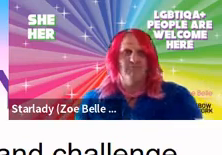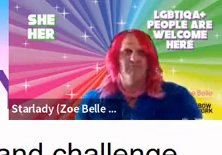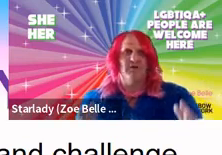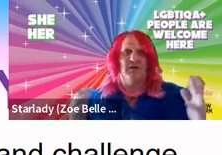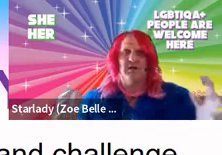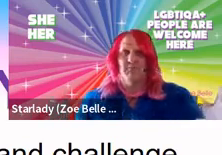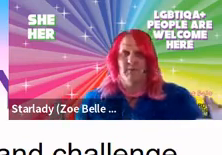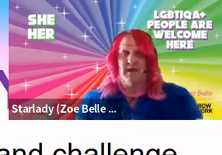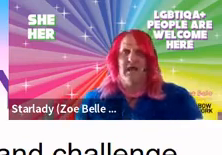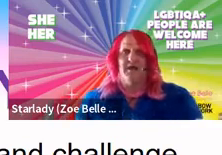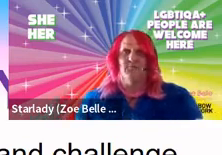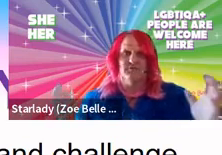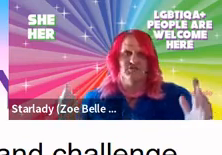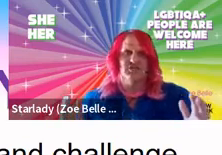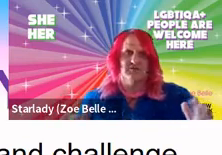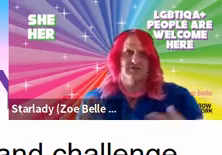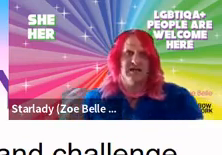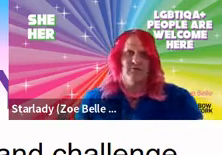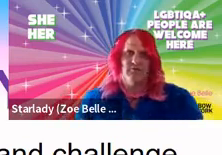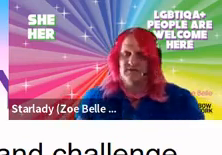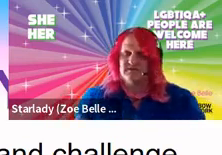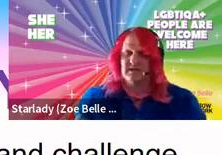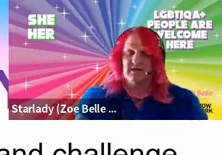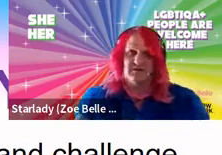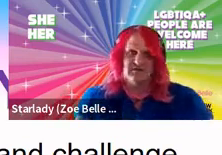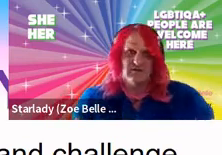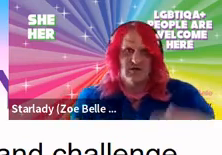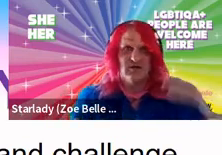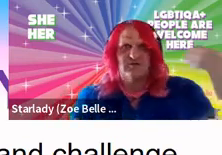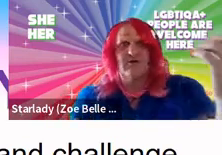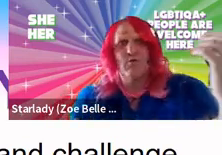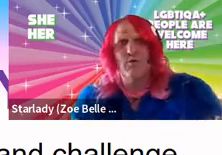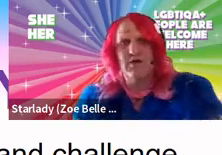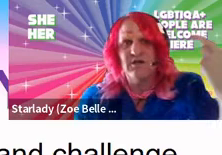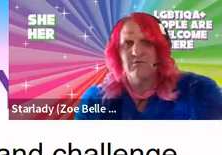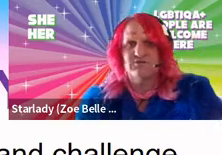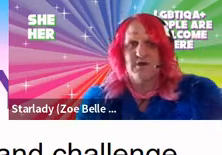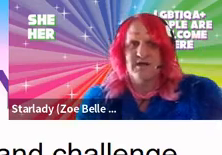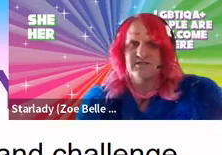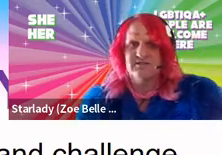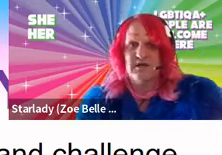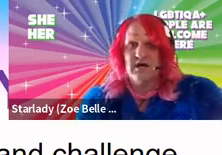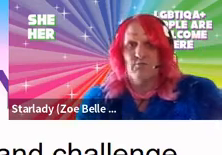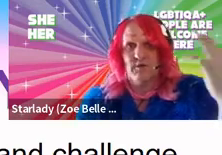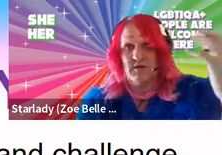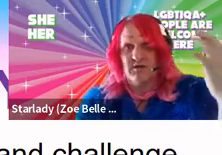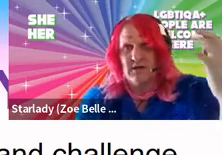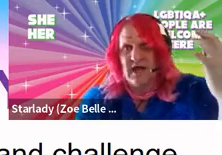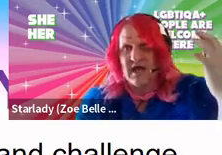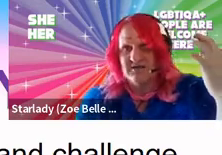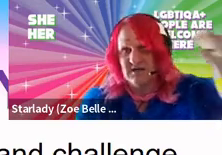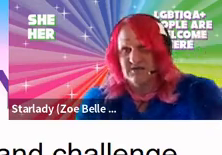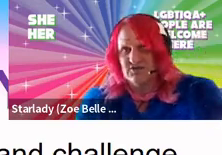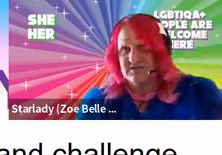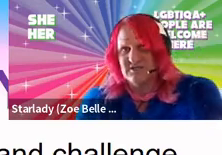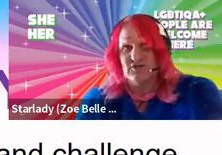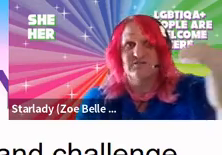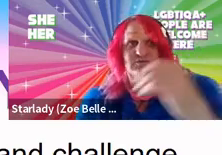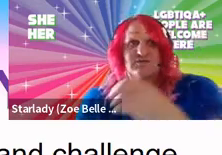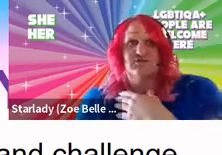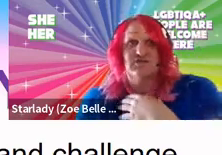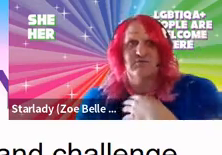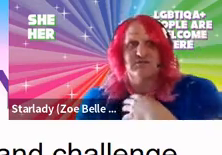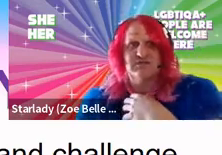to be confident in being able to challenge that when we see it. So working with trans women and